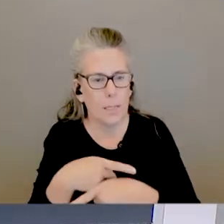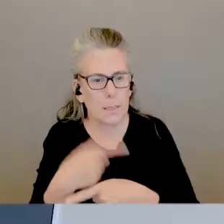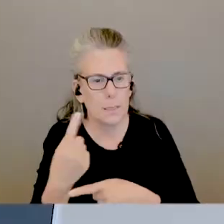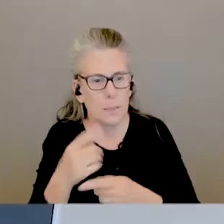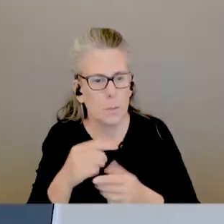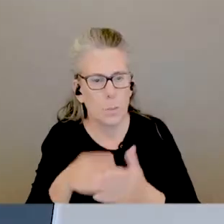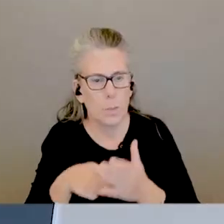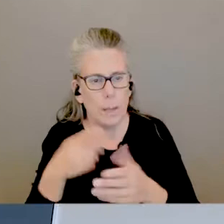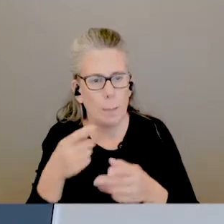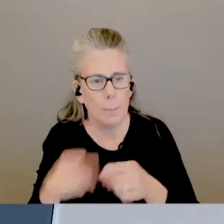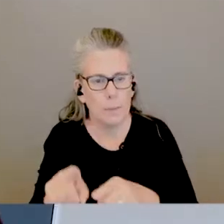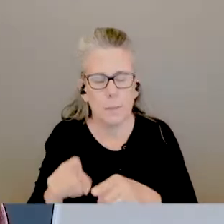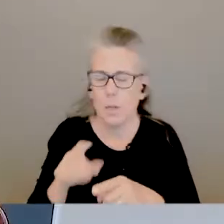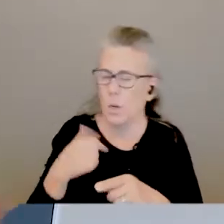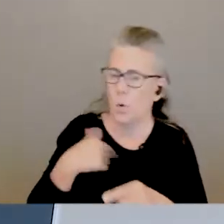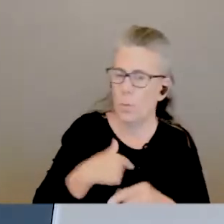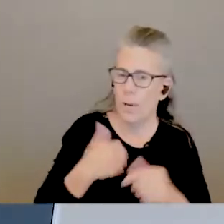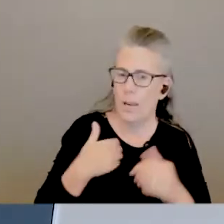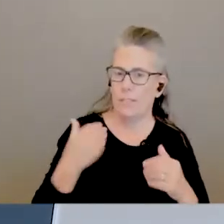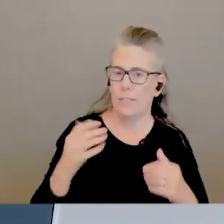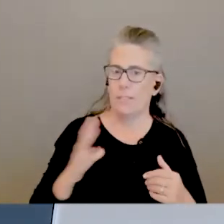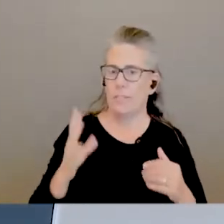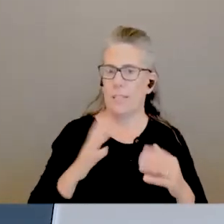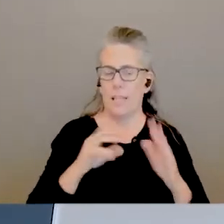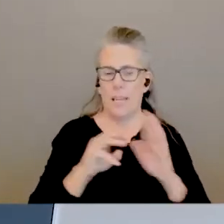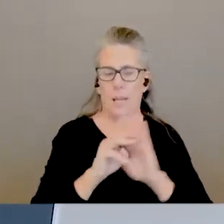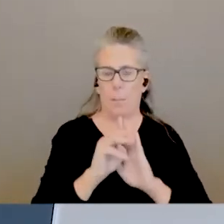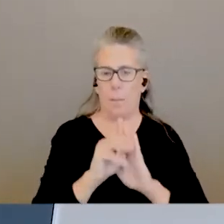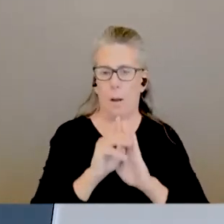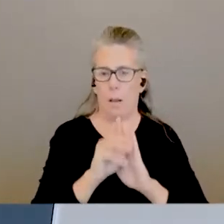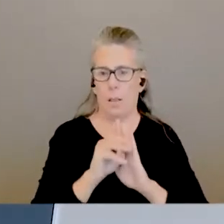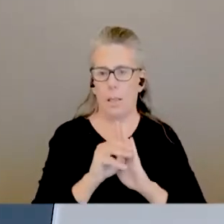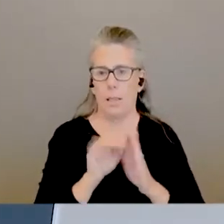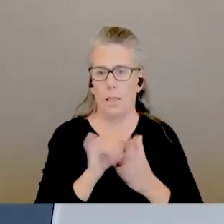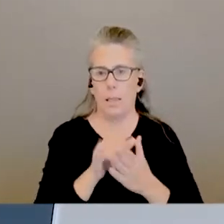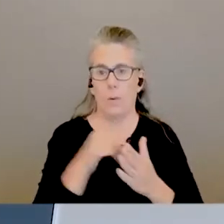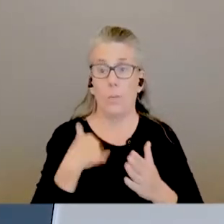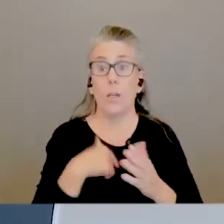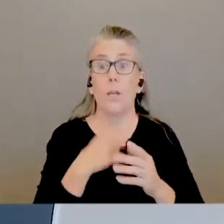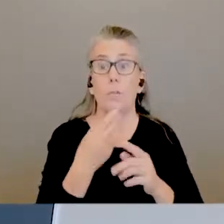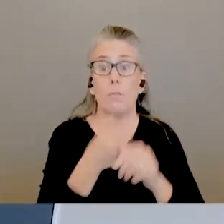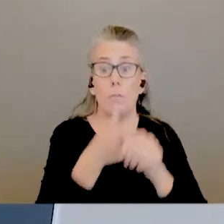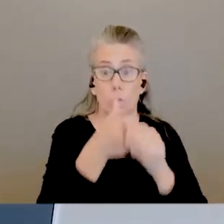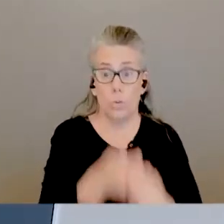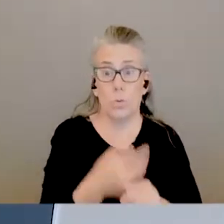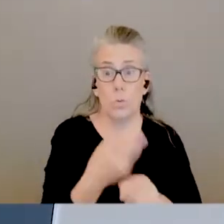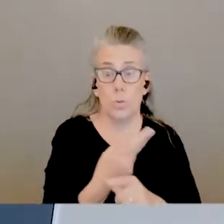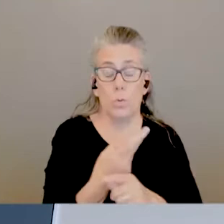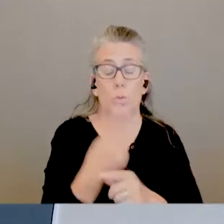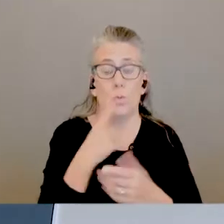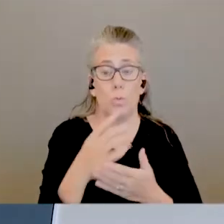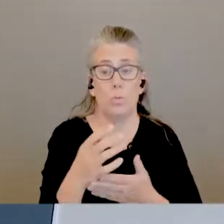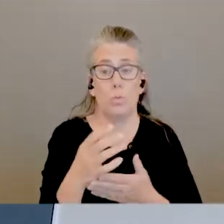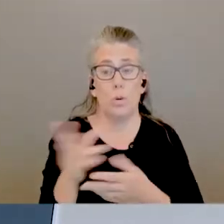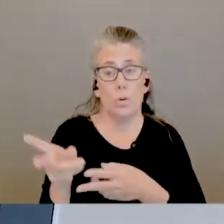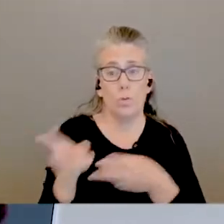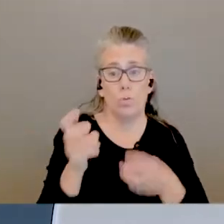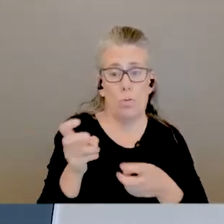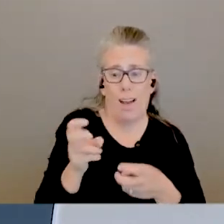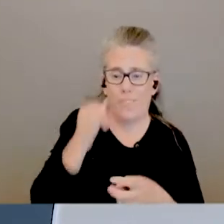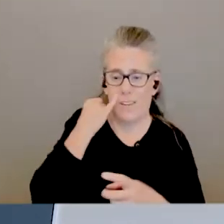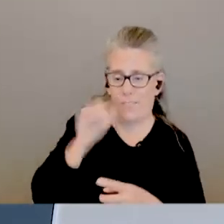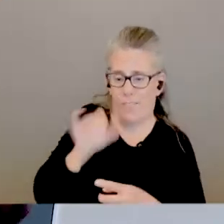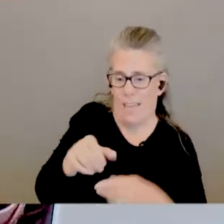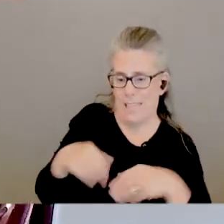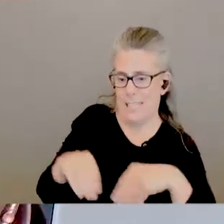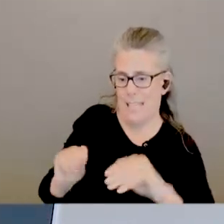modeling algorithms that we use to derive whether this sale or purchase was generated through